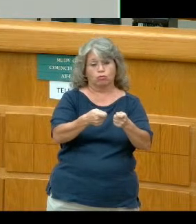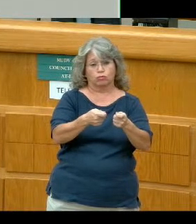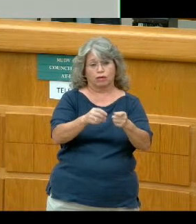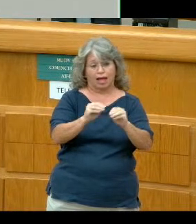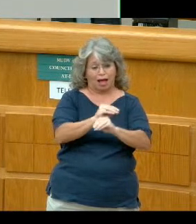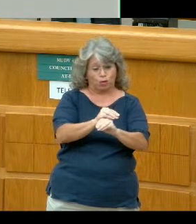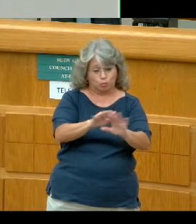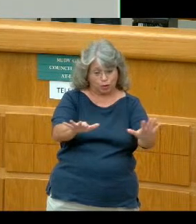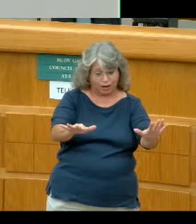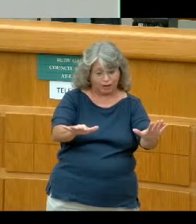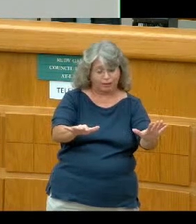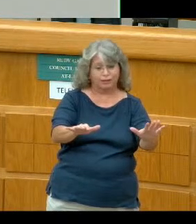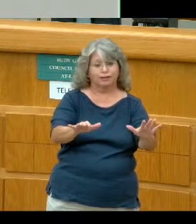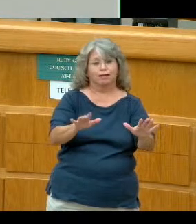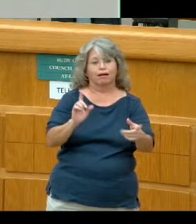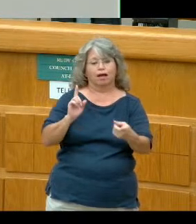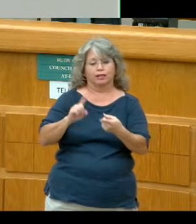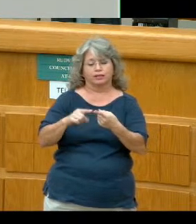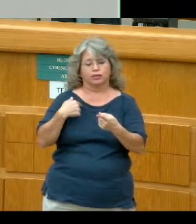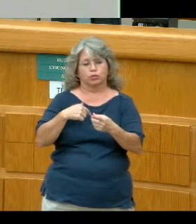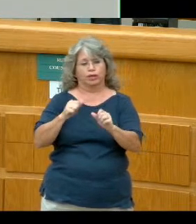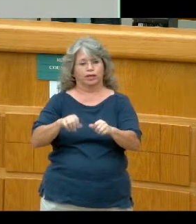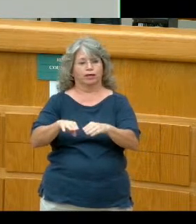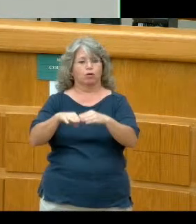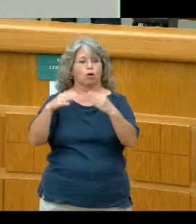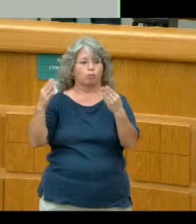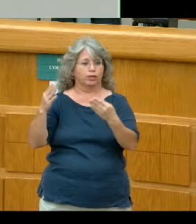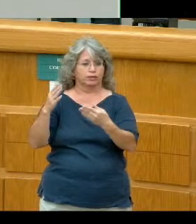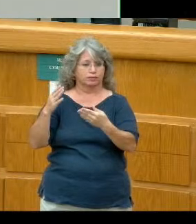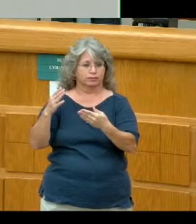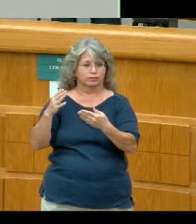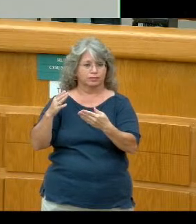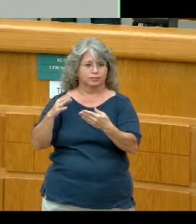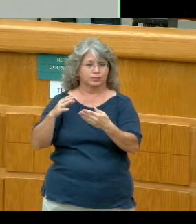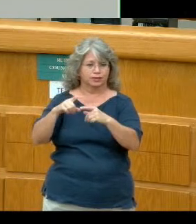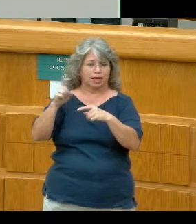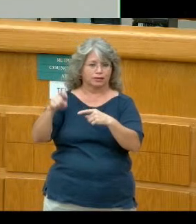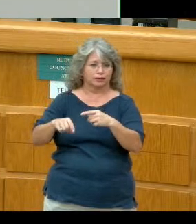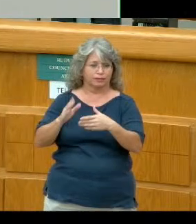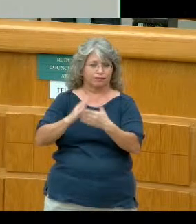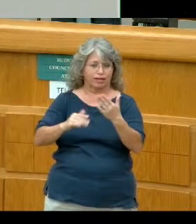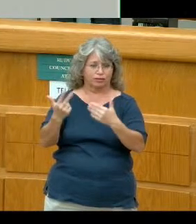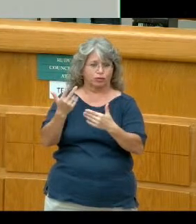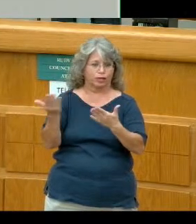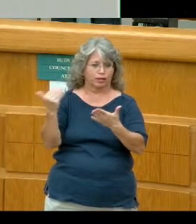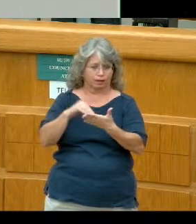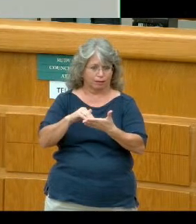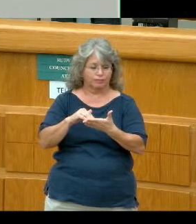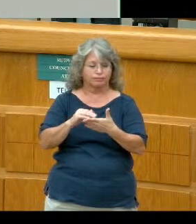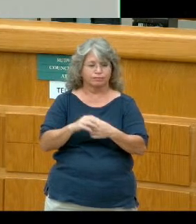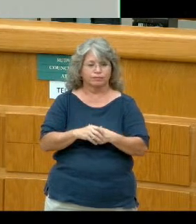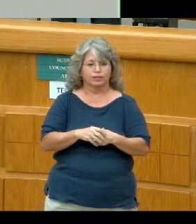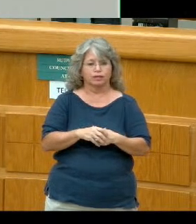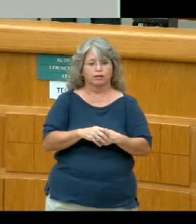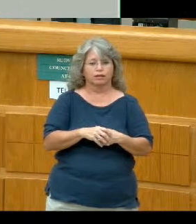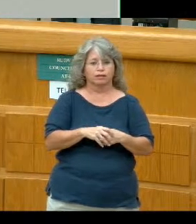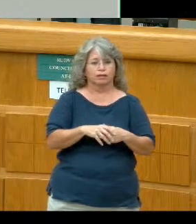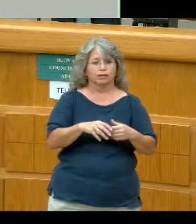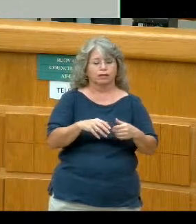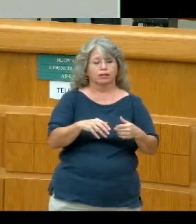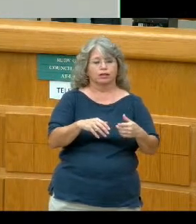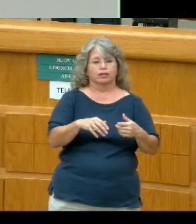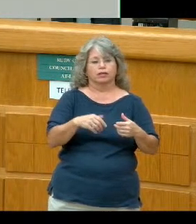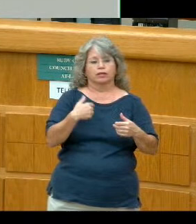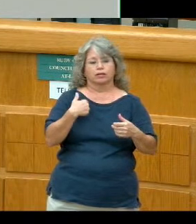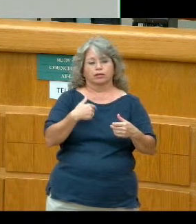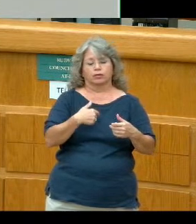to Open Texas Phase 3 again. So we had 1 month of Open Texas Phase 3 and then 3 months of trying to get under control,